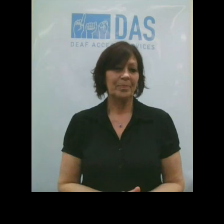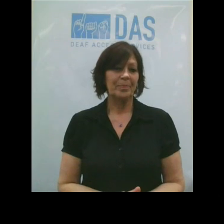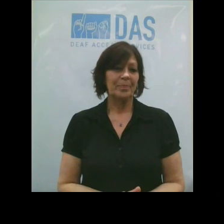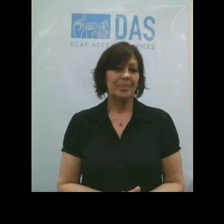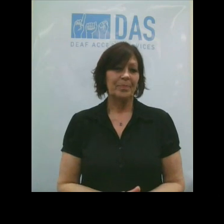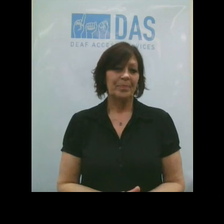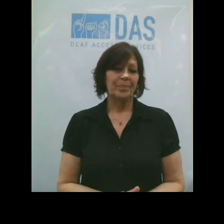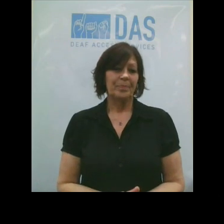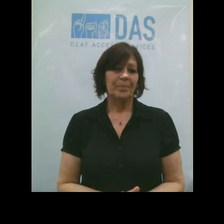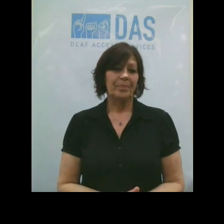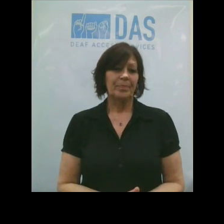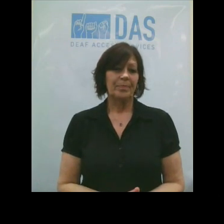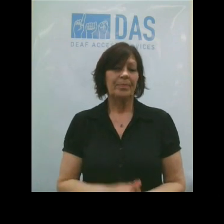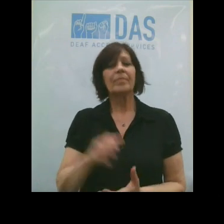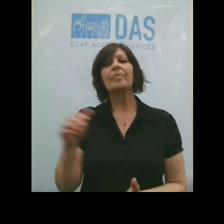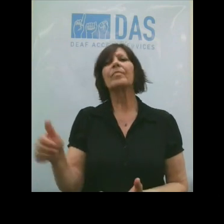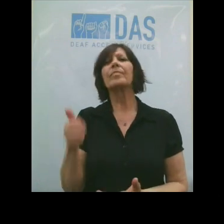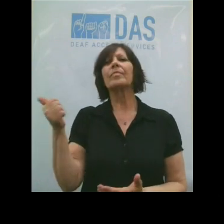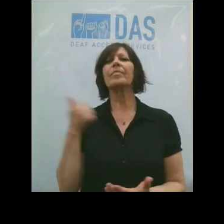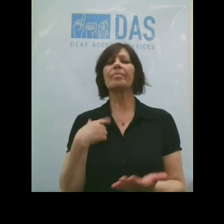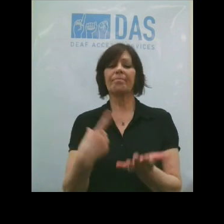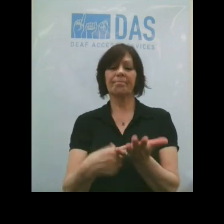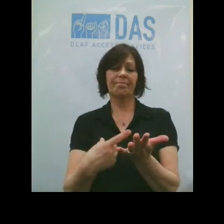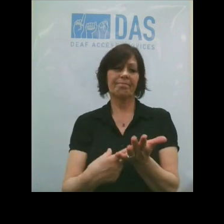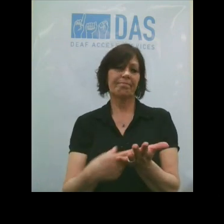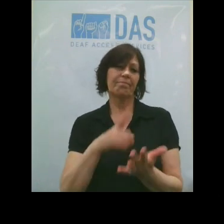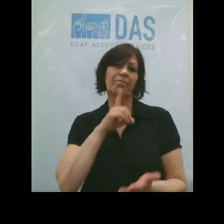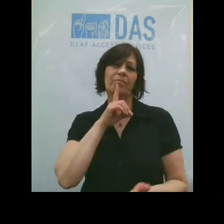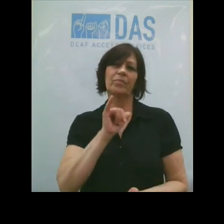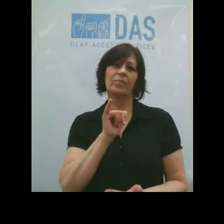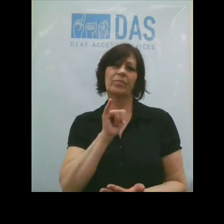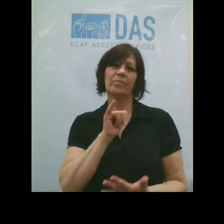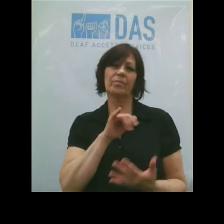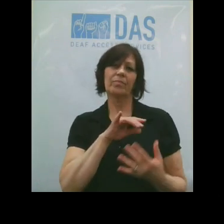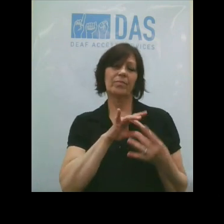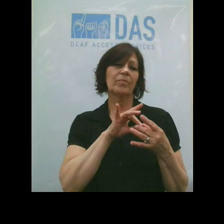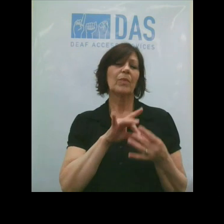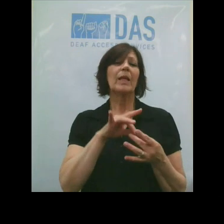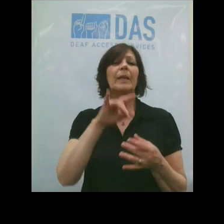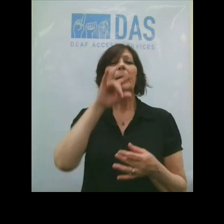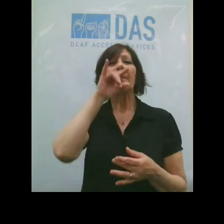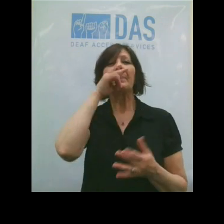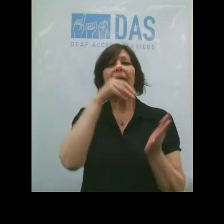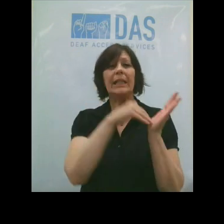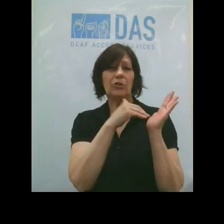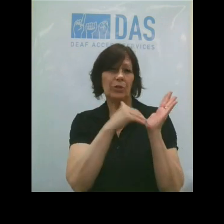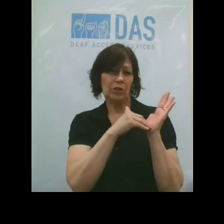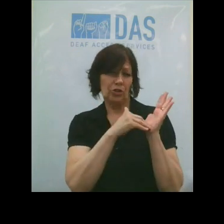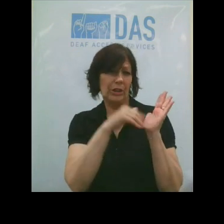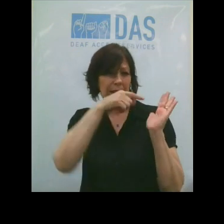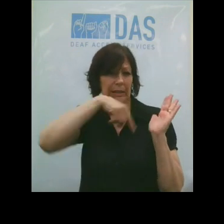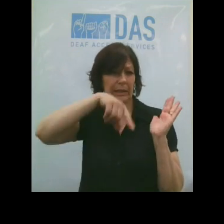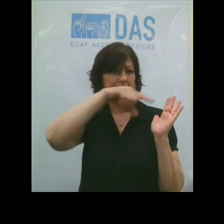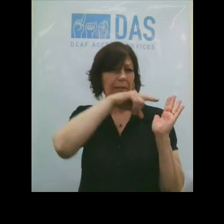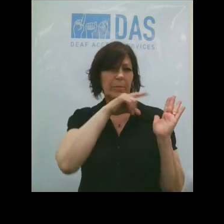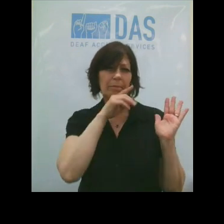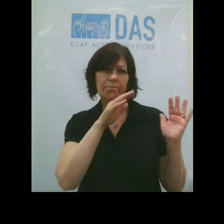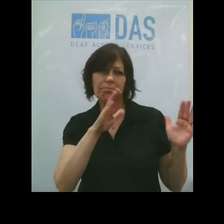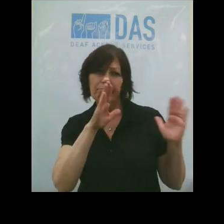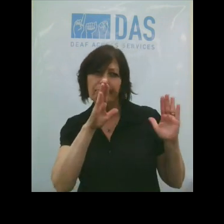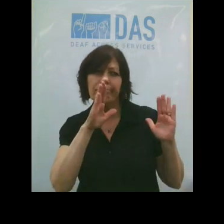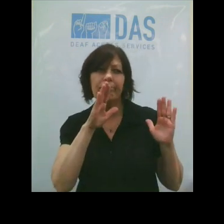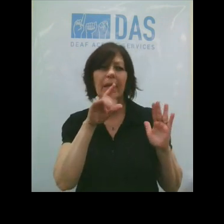So one other thing I want to talk about is really with our pediatricians in our community have been on the lookout for